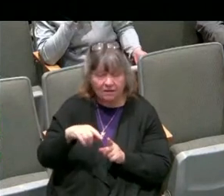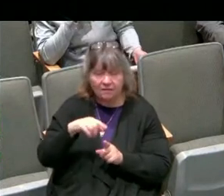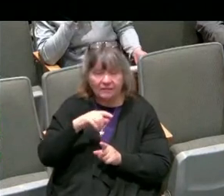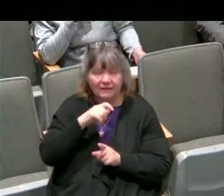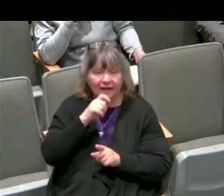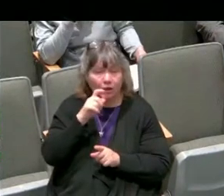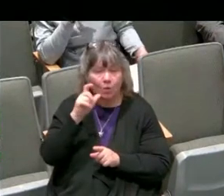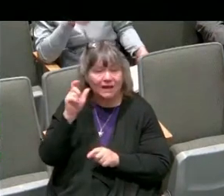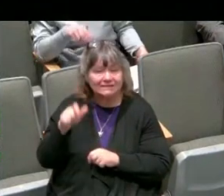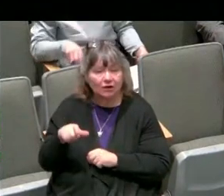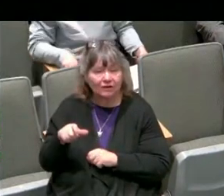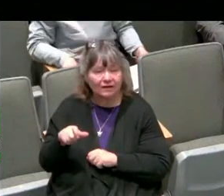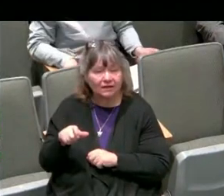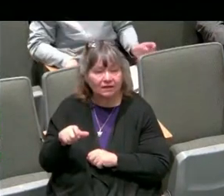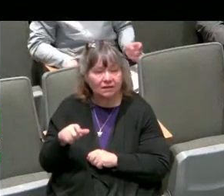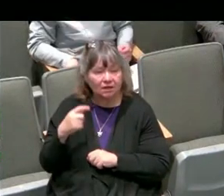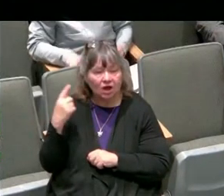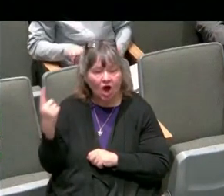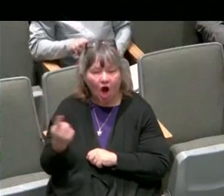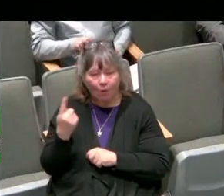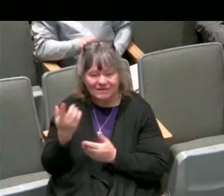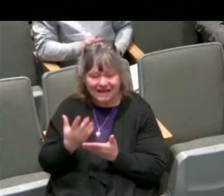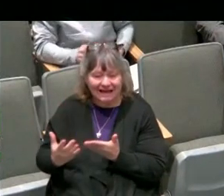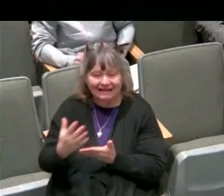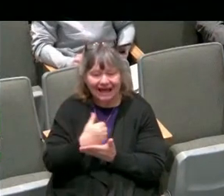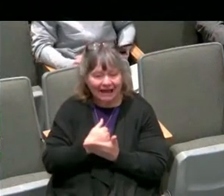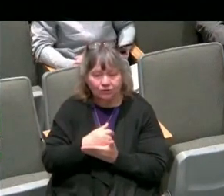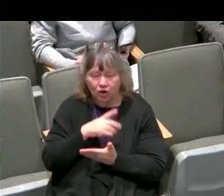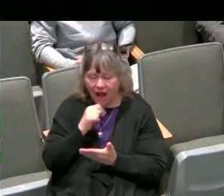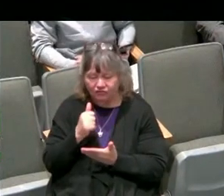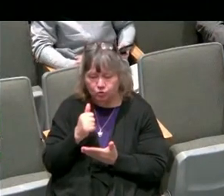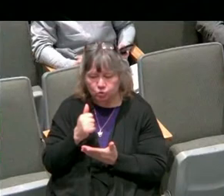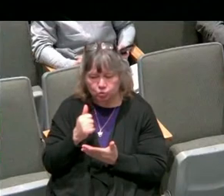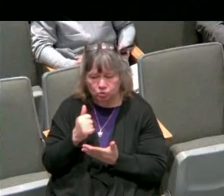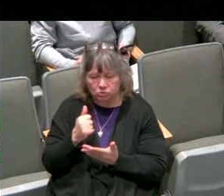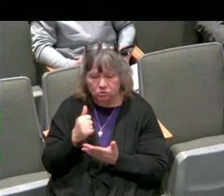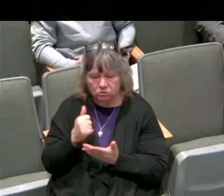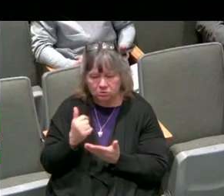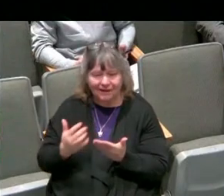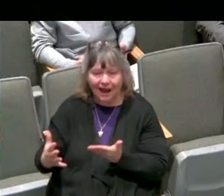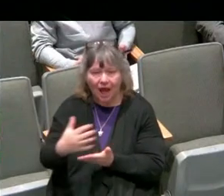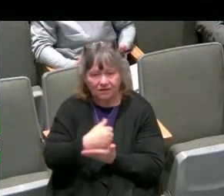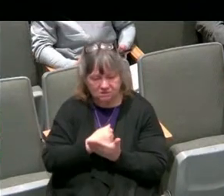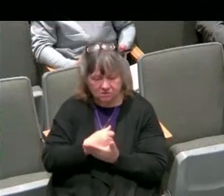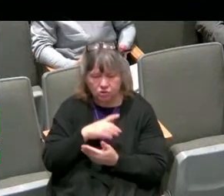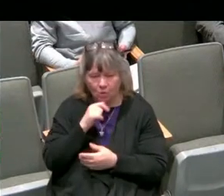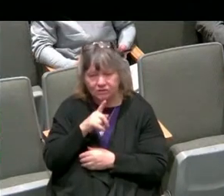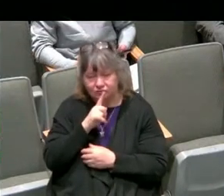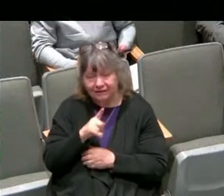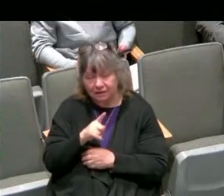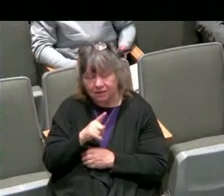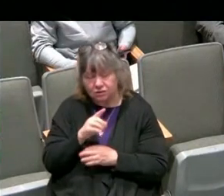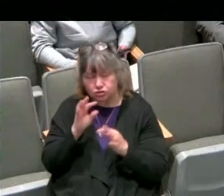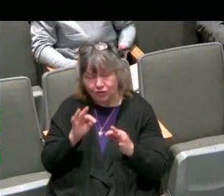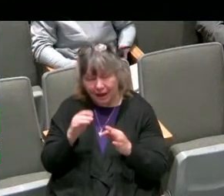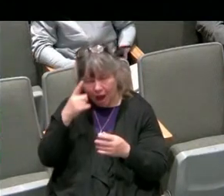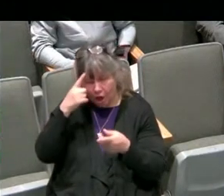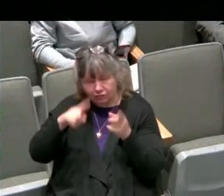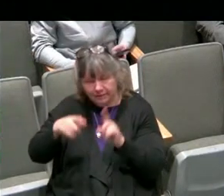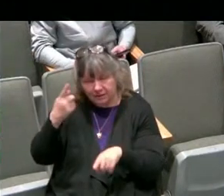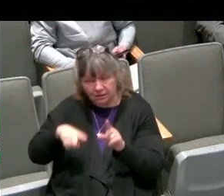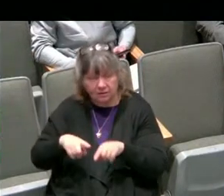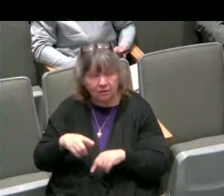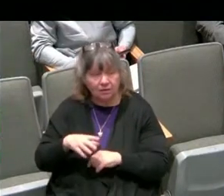necessarily always collect or have to get so uh it's it's a excellent agreement